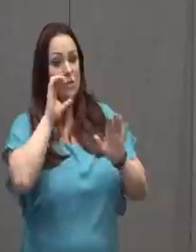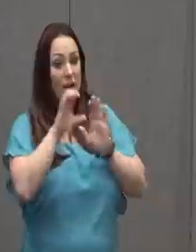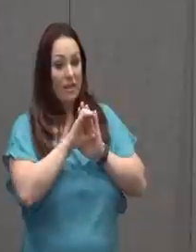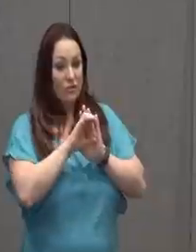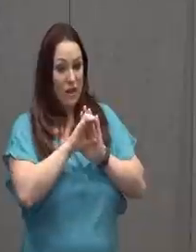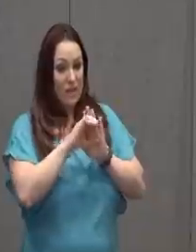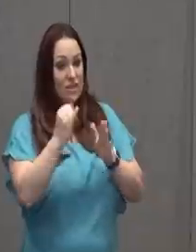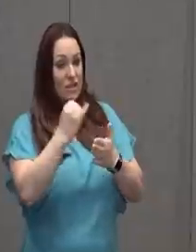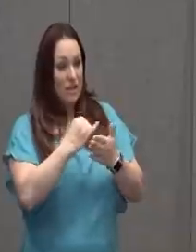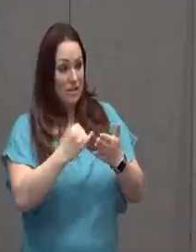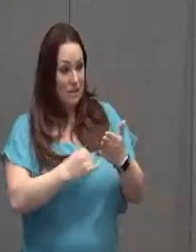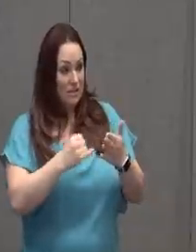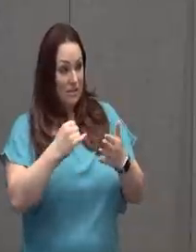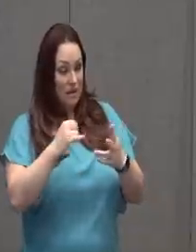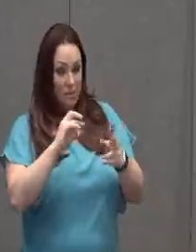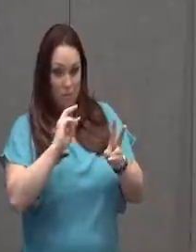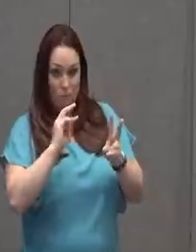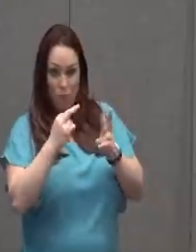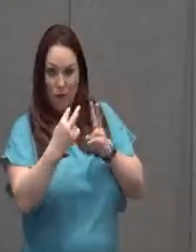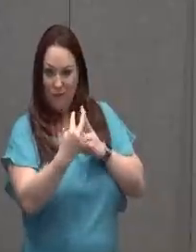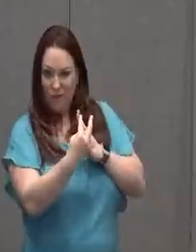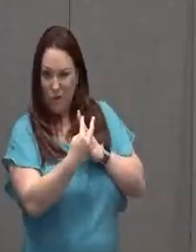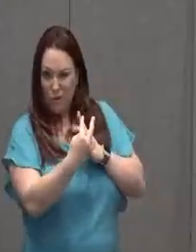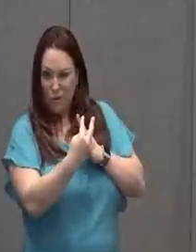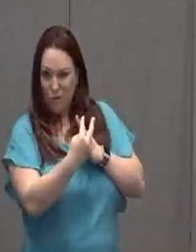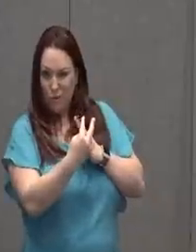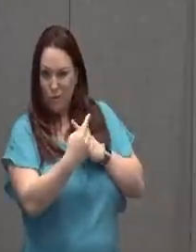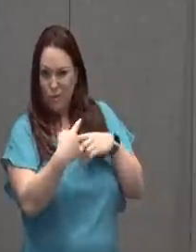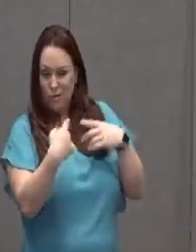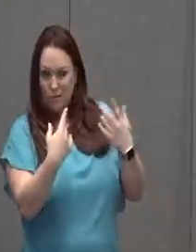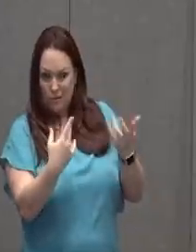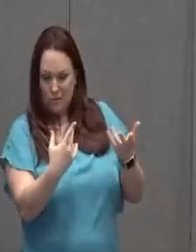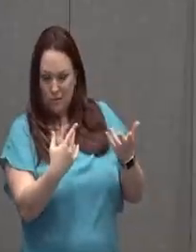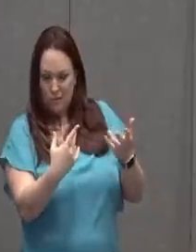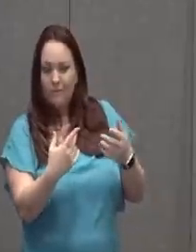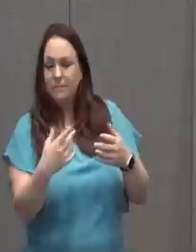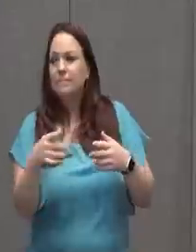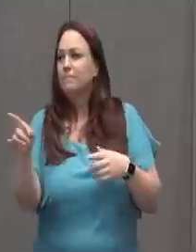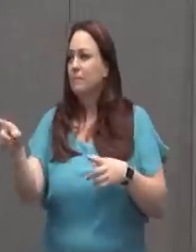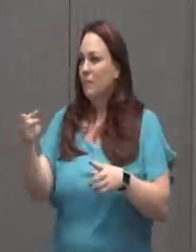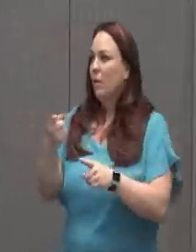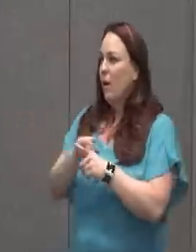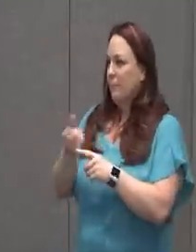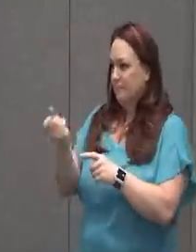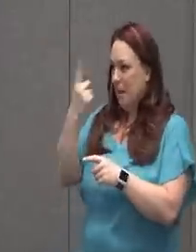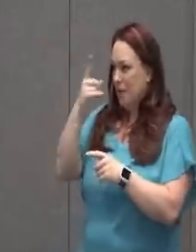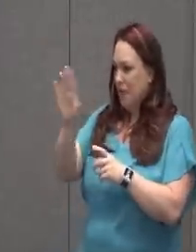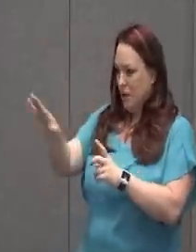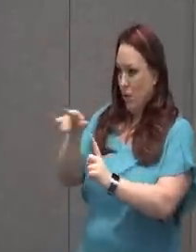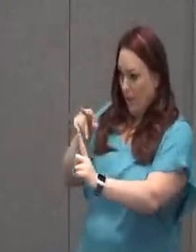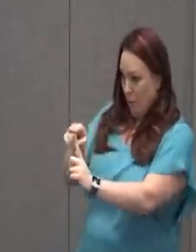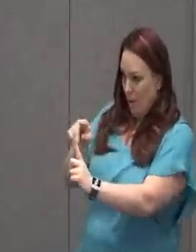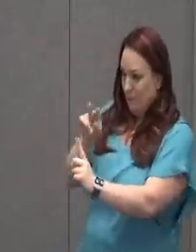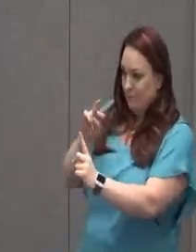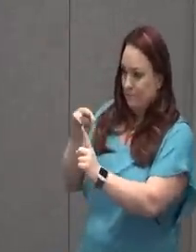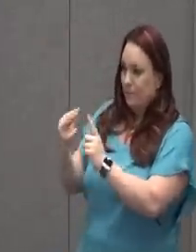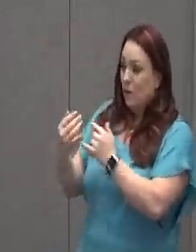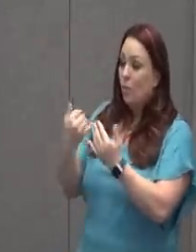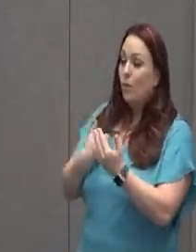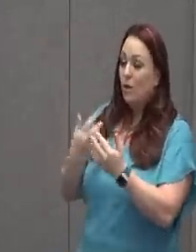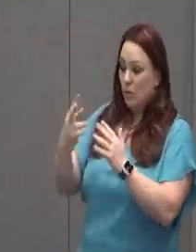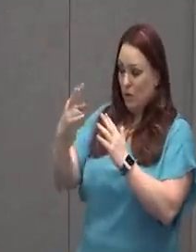but what's So we are, I see where you're going. Mm. So we're gonna read a story